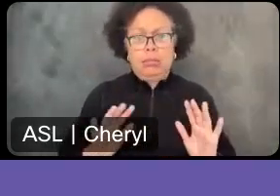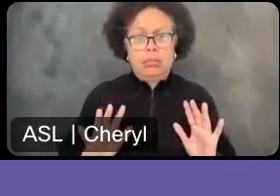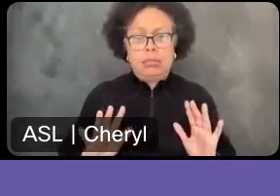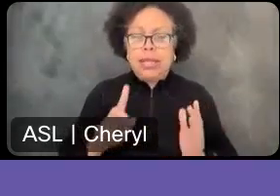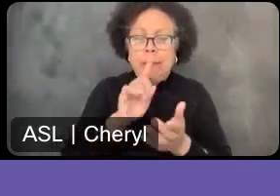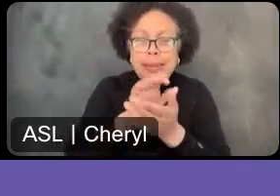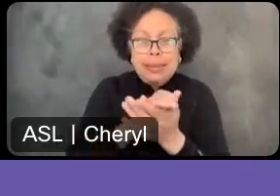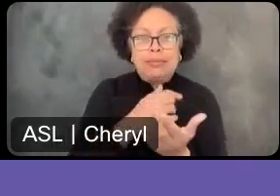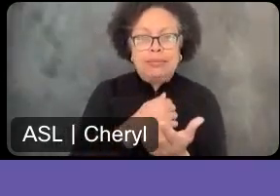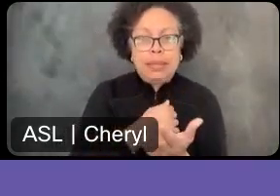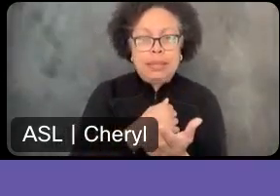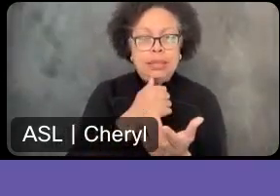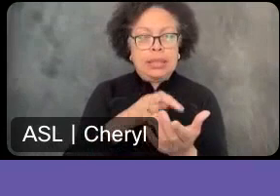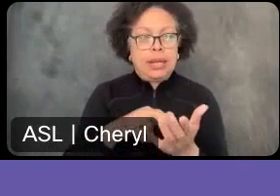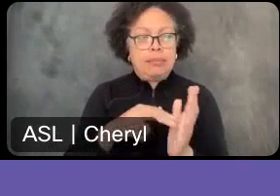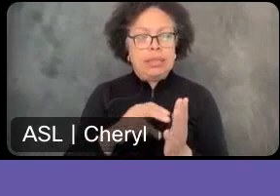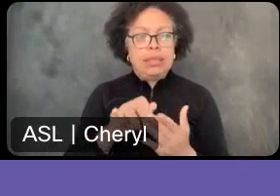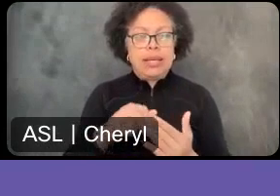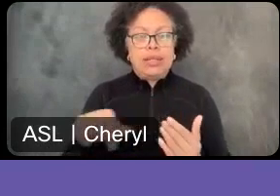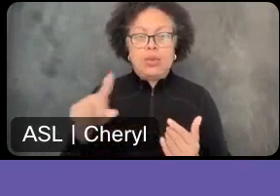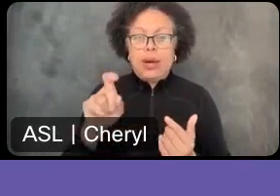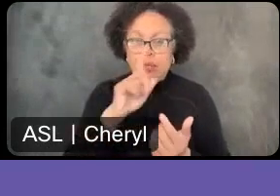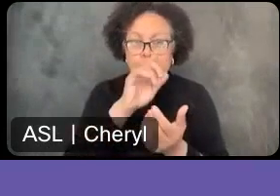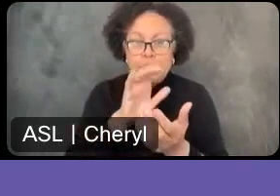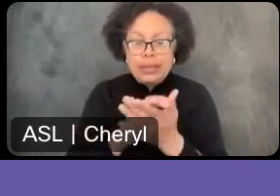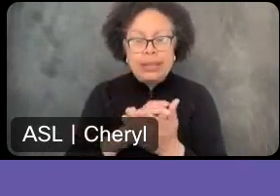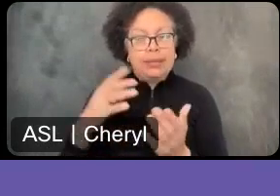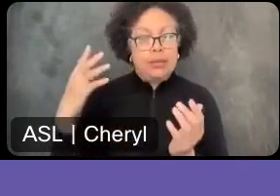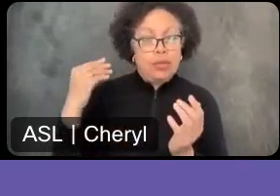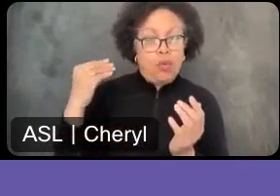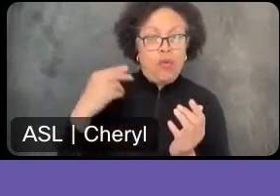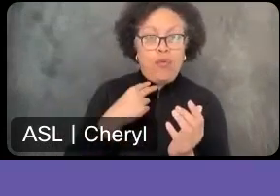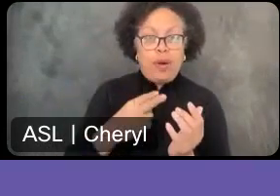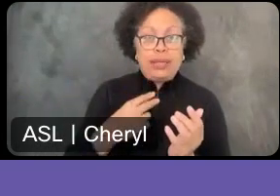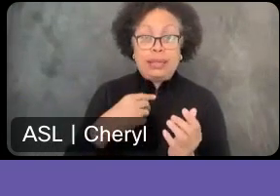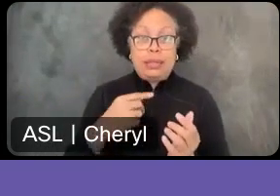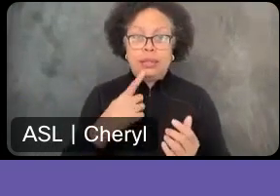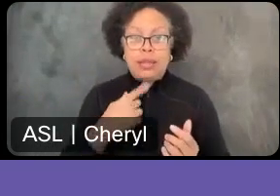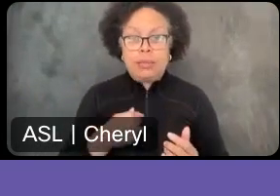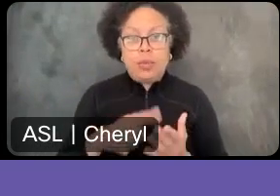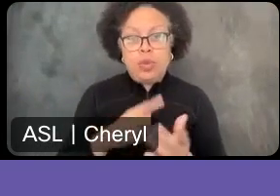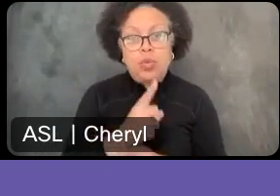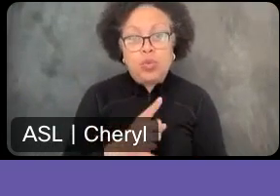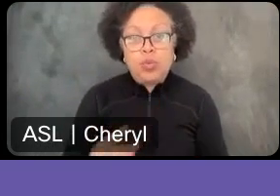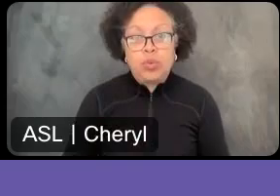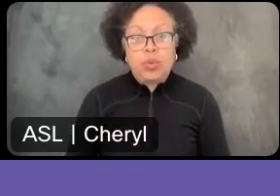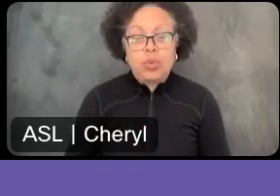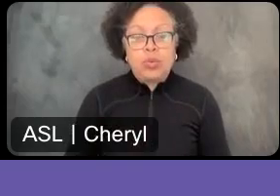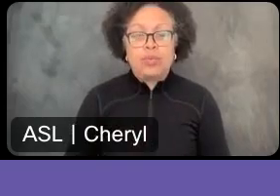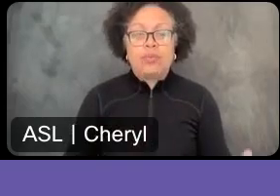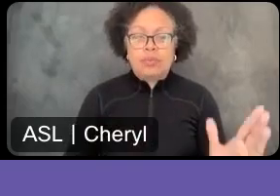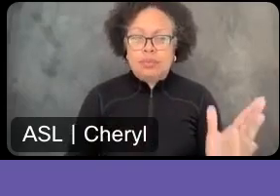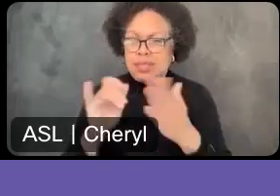me doesn't mean that you have to believe that the voices are telling the truth. This is an